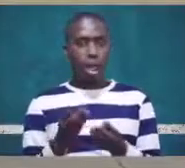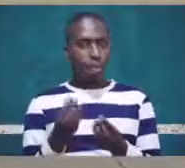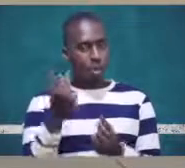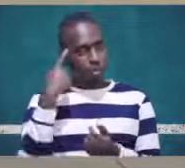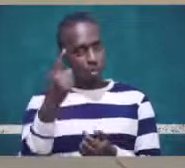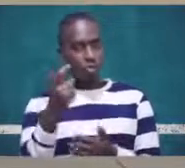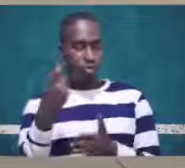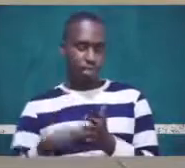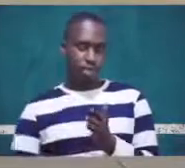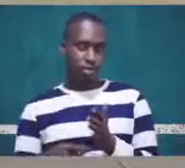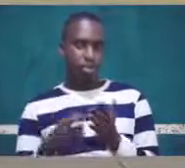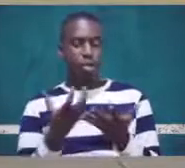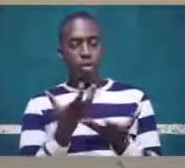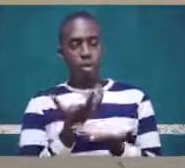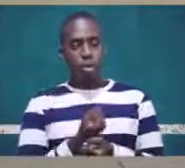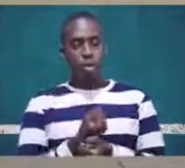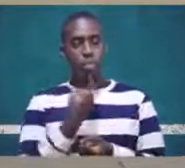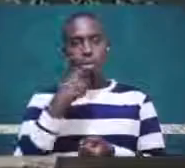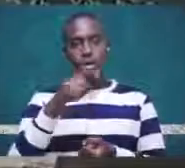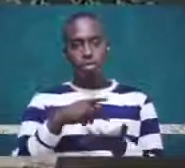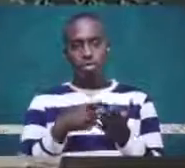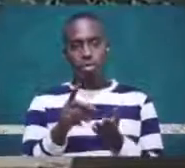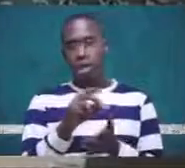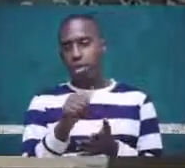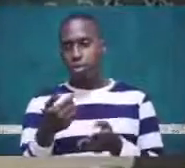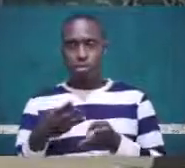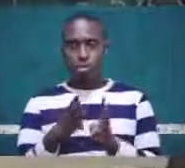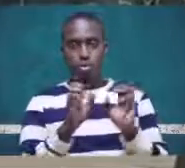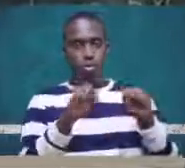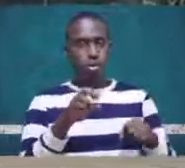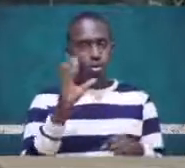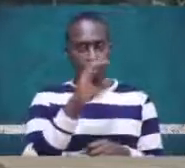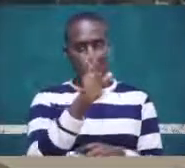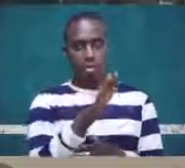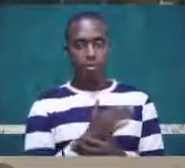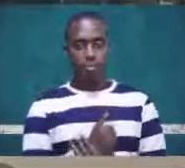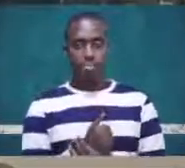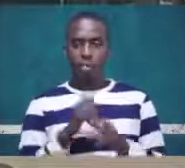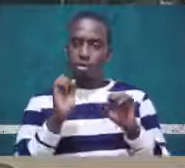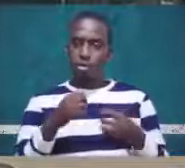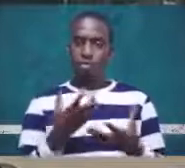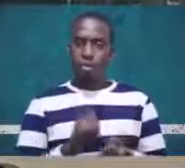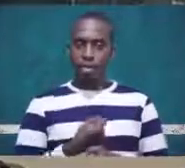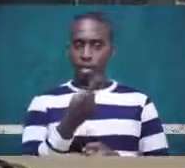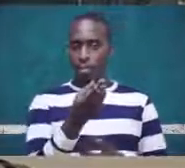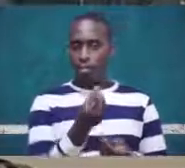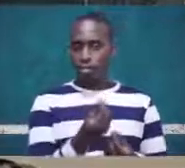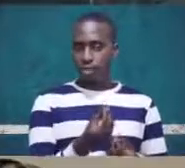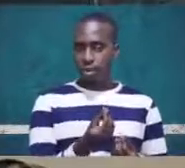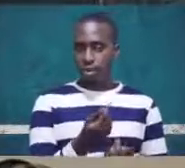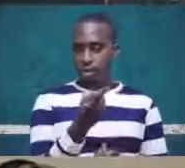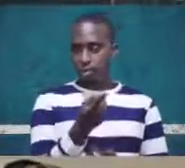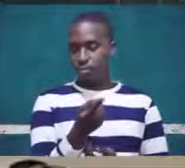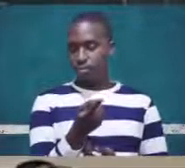amount of tax that you have to pay. There is another way you can calculate that. You can take this money.